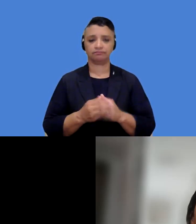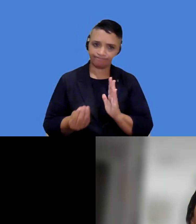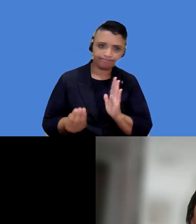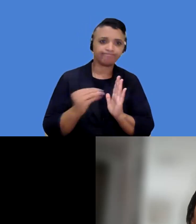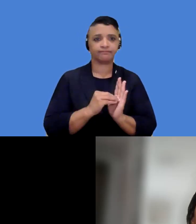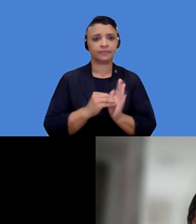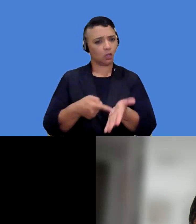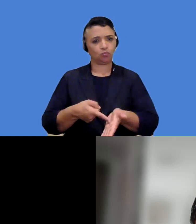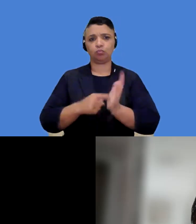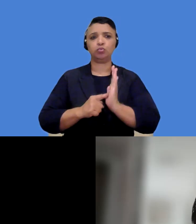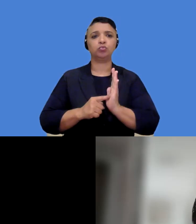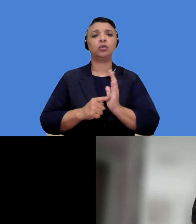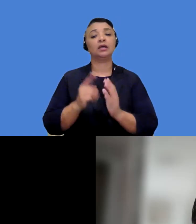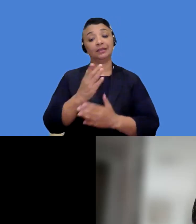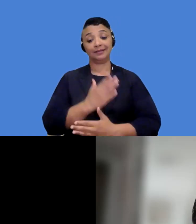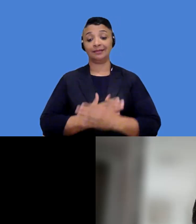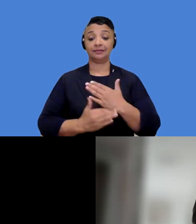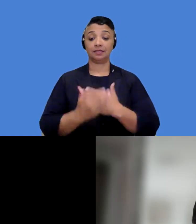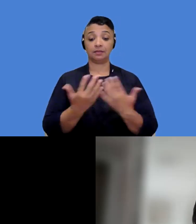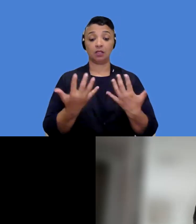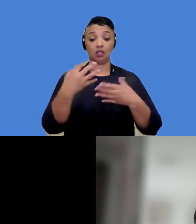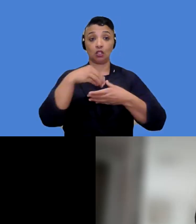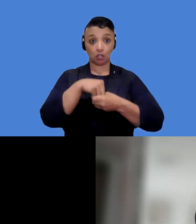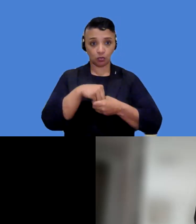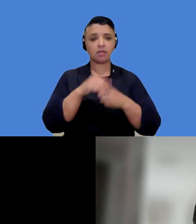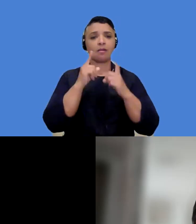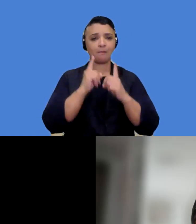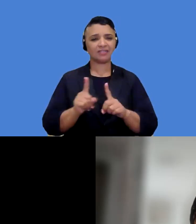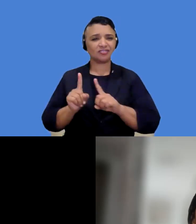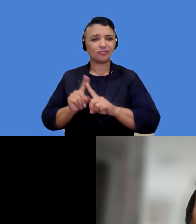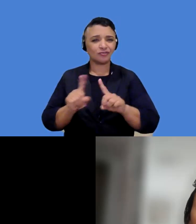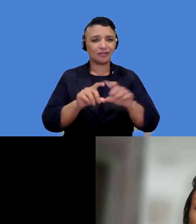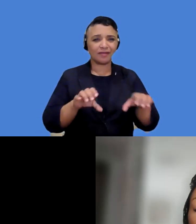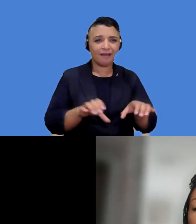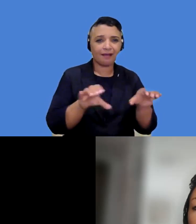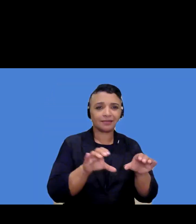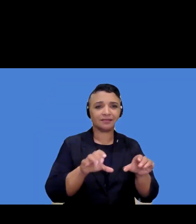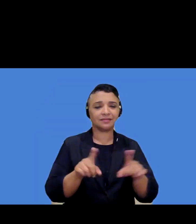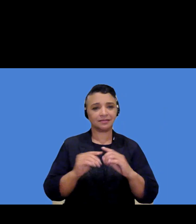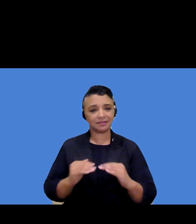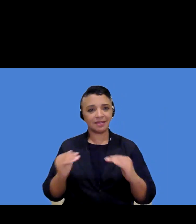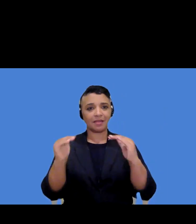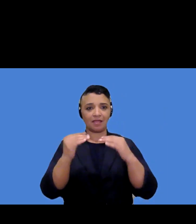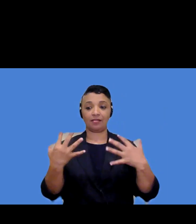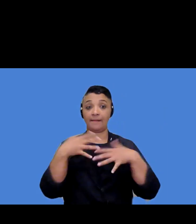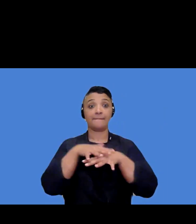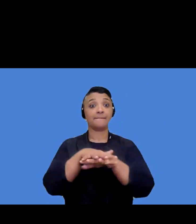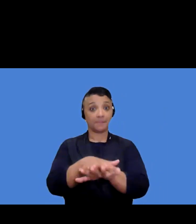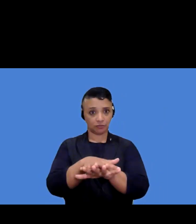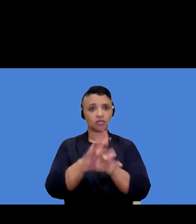inclusion has to be mainstreamed in all activities and on all levels of development